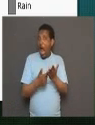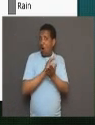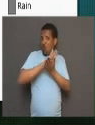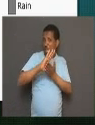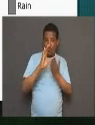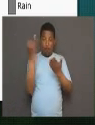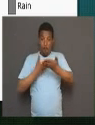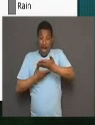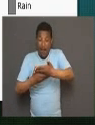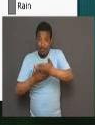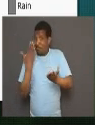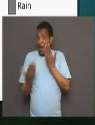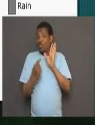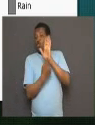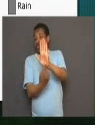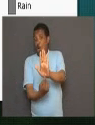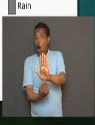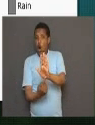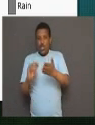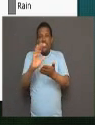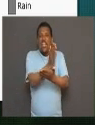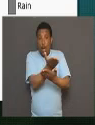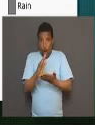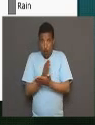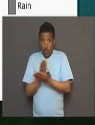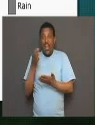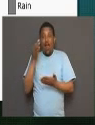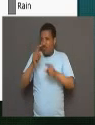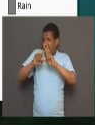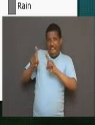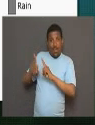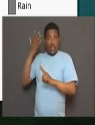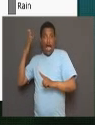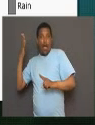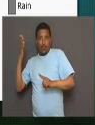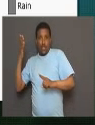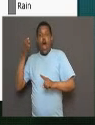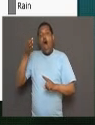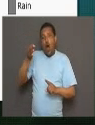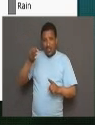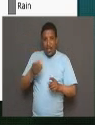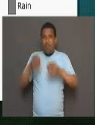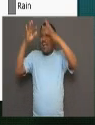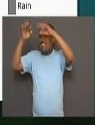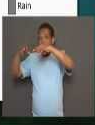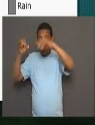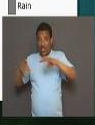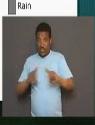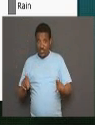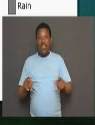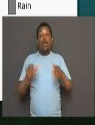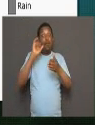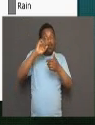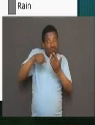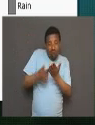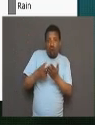qualitative map might show the distribution of different types of precipitation